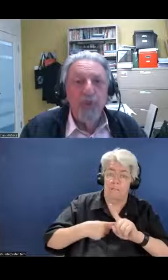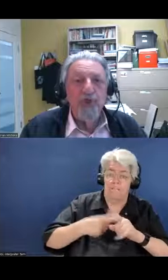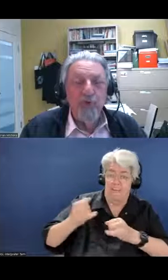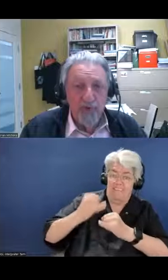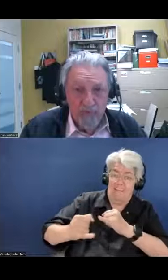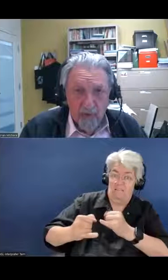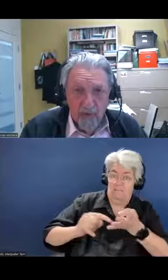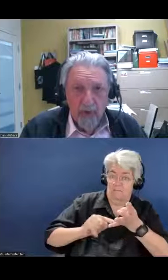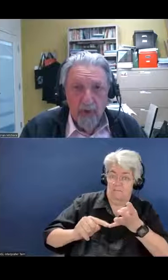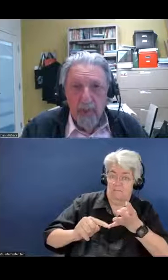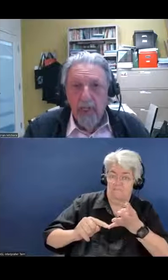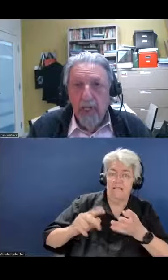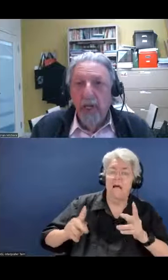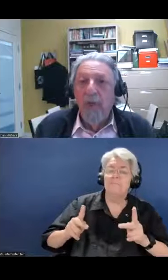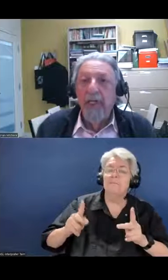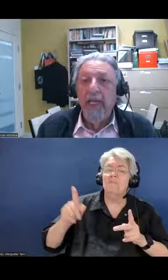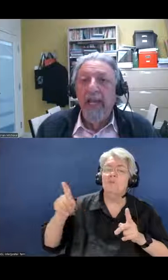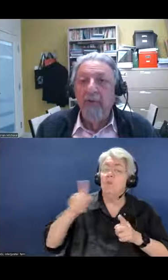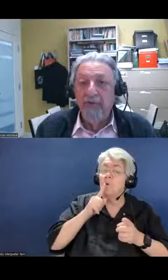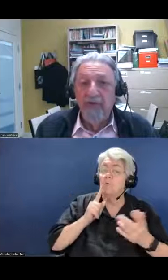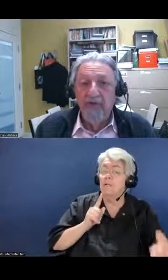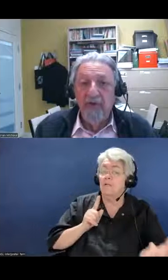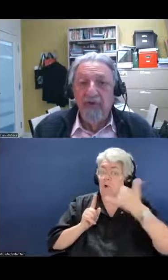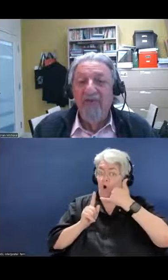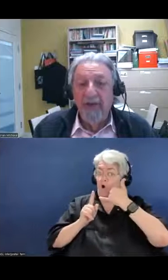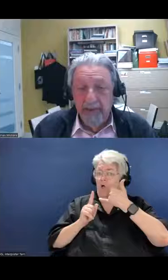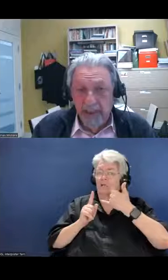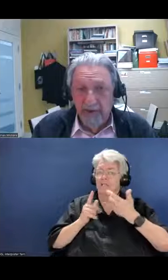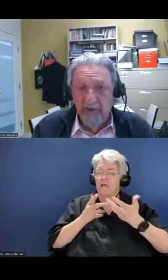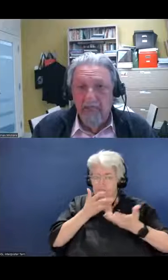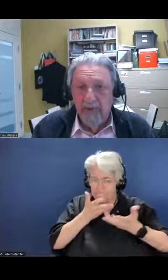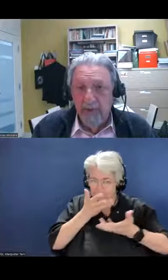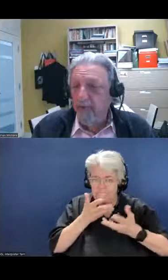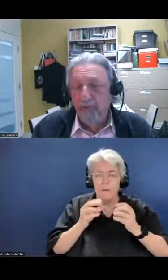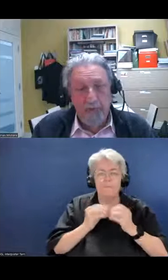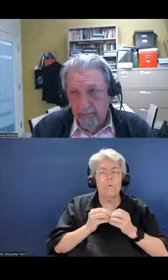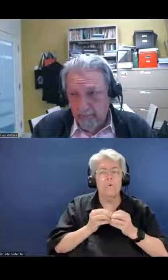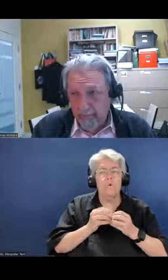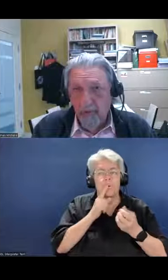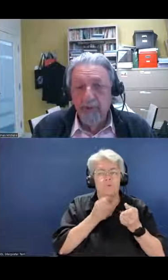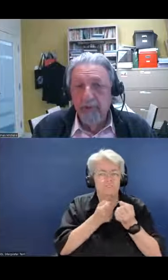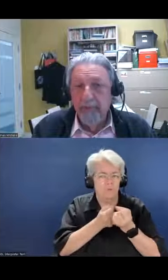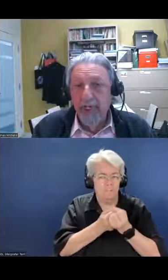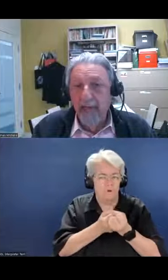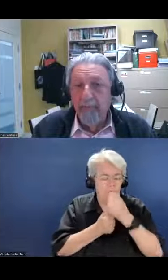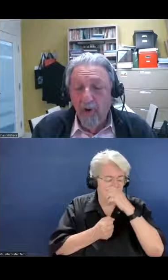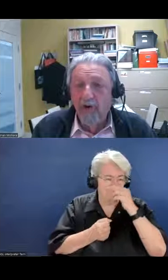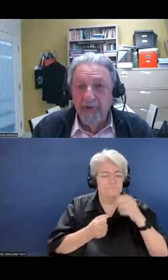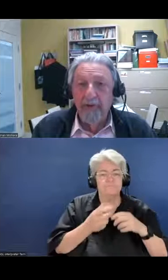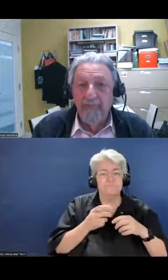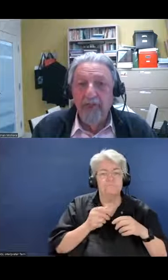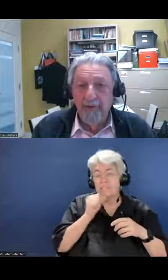were more resourceful when counselors validated their feelings. Didn't